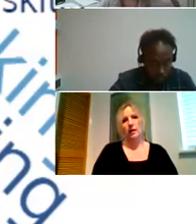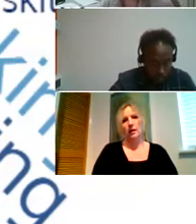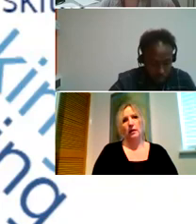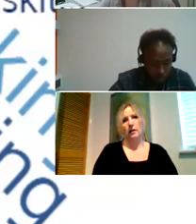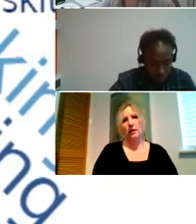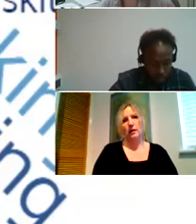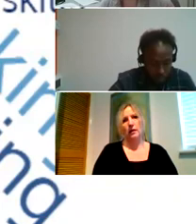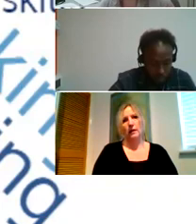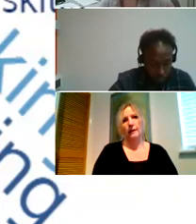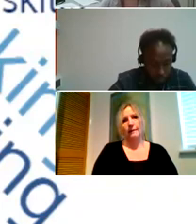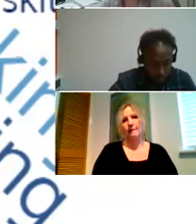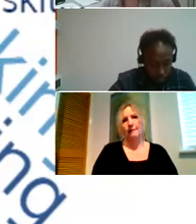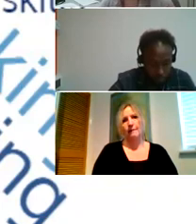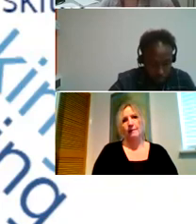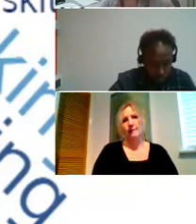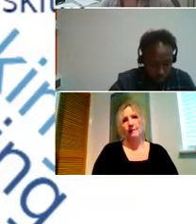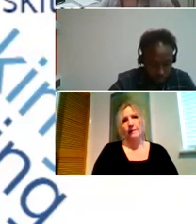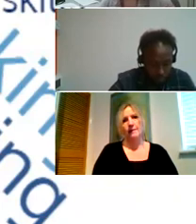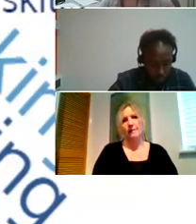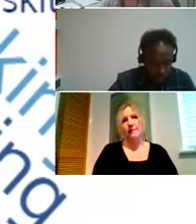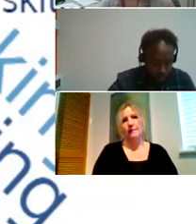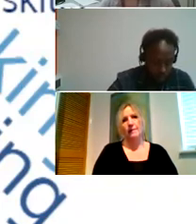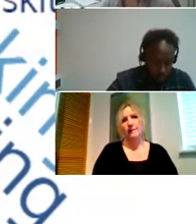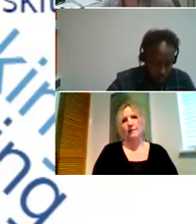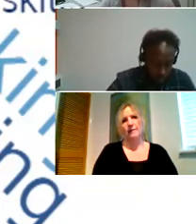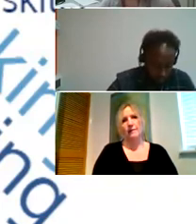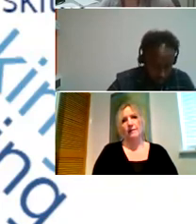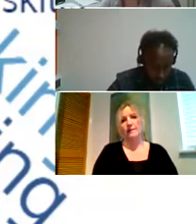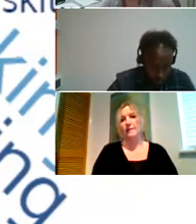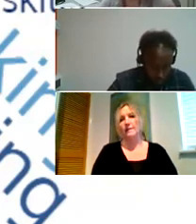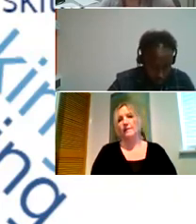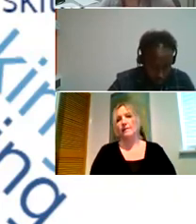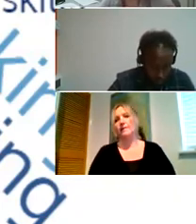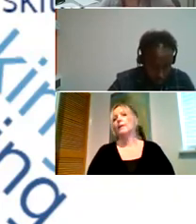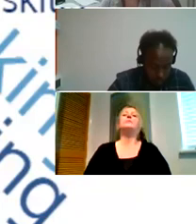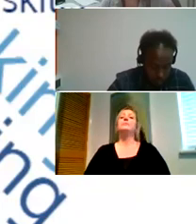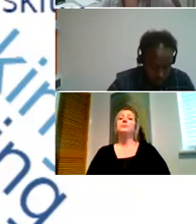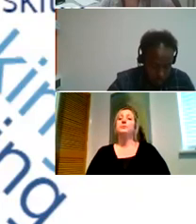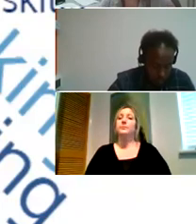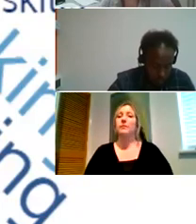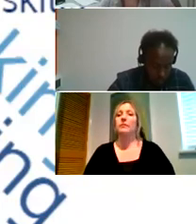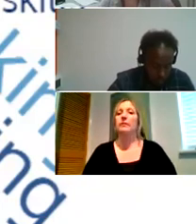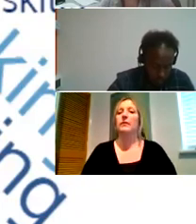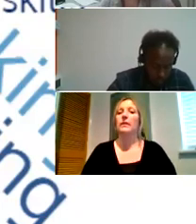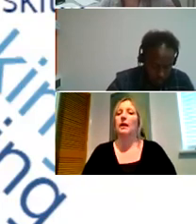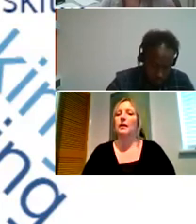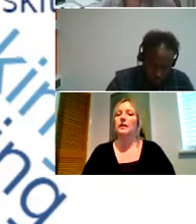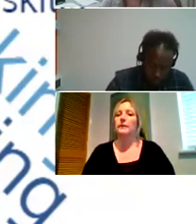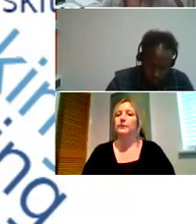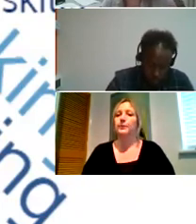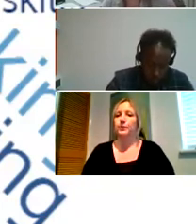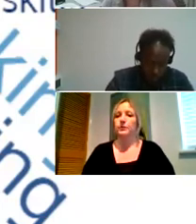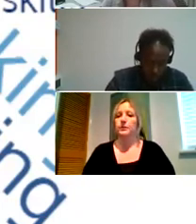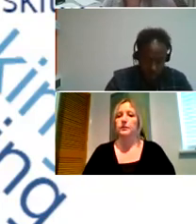whether the vocation that you hope to pursue, if it's really the one that you